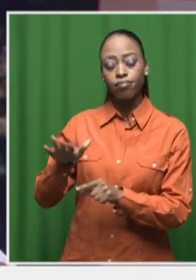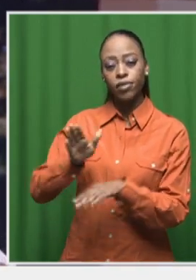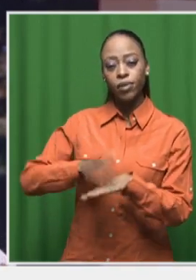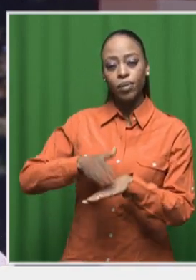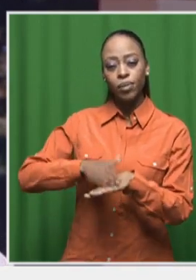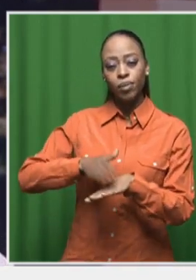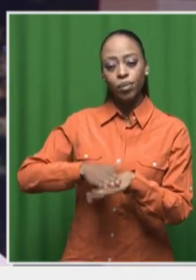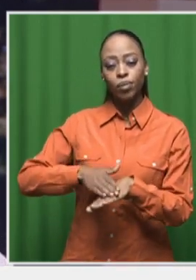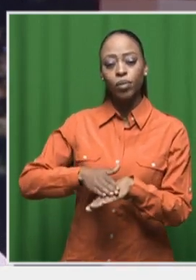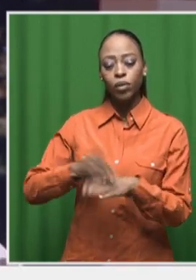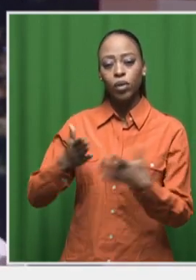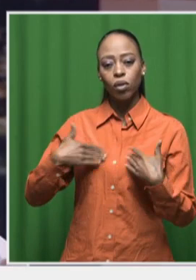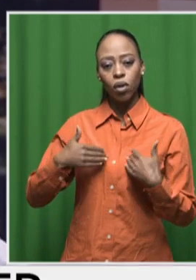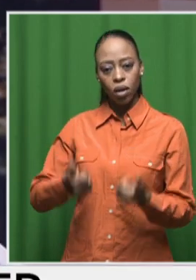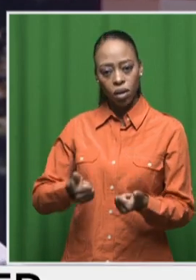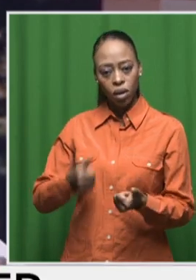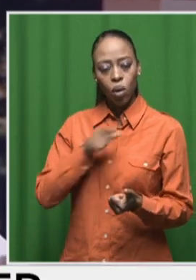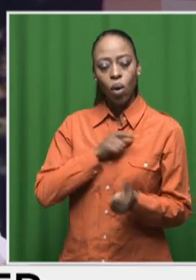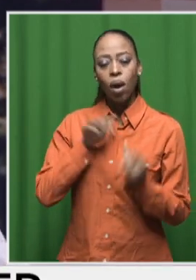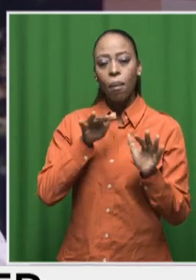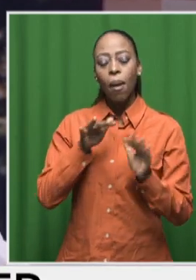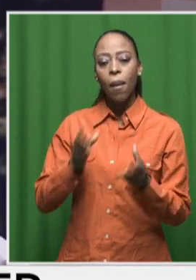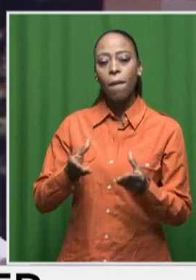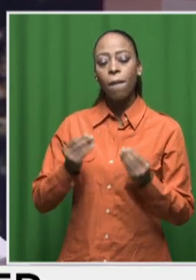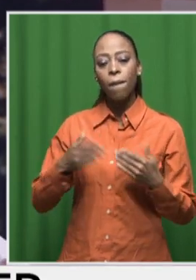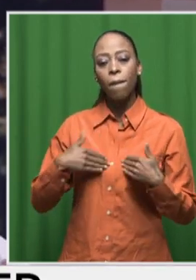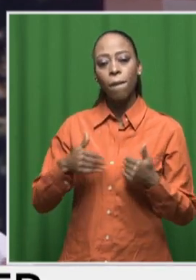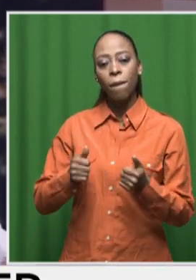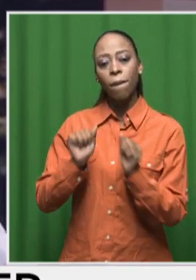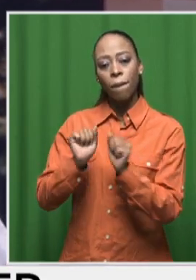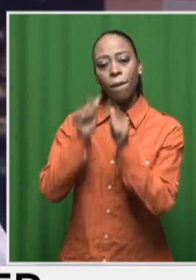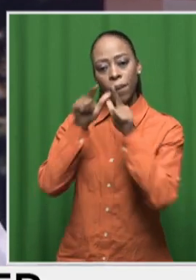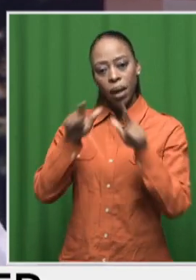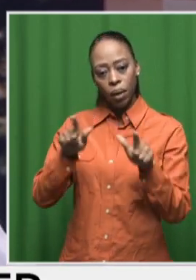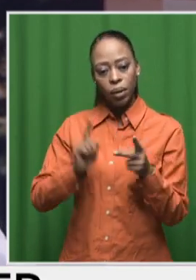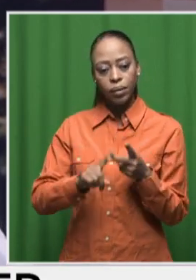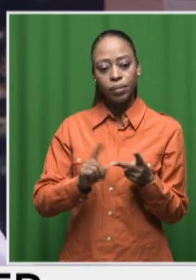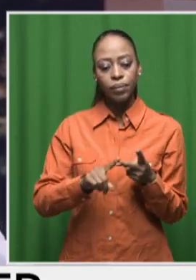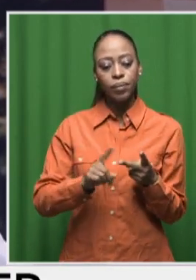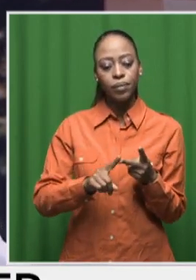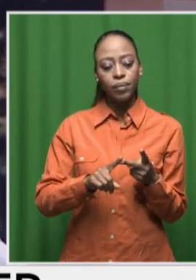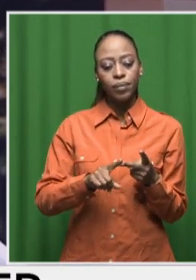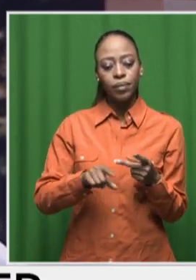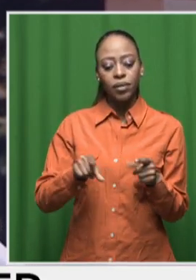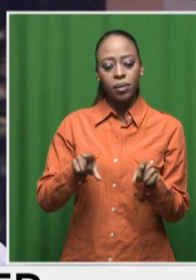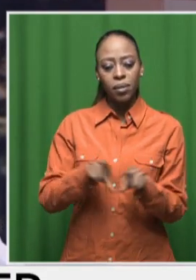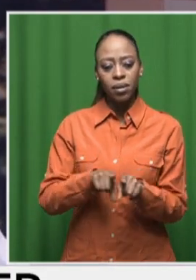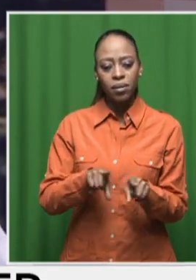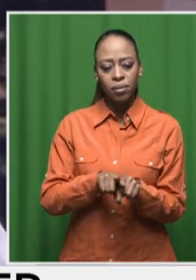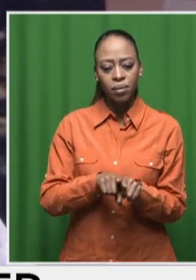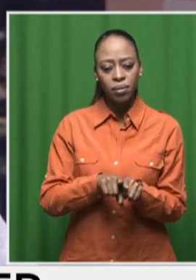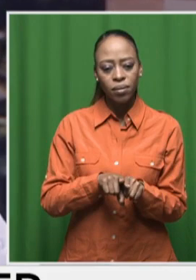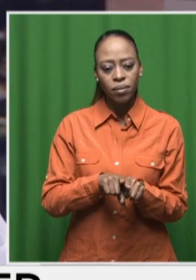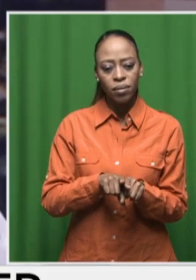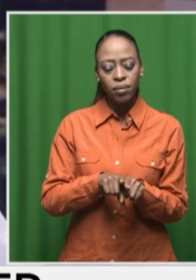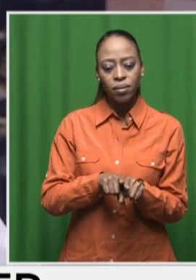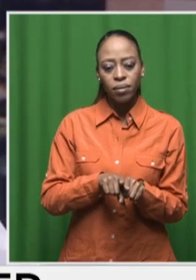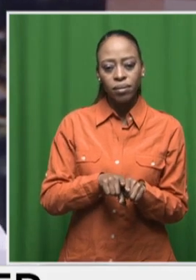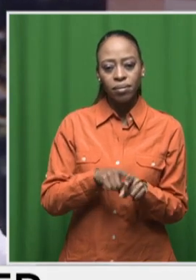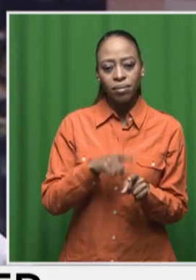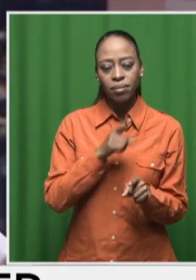around healthcare, so people can receive healthcare in their own language, being able to provide support